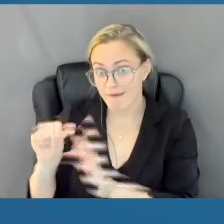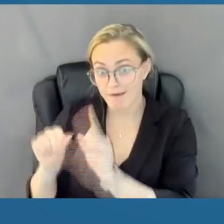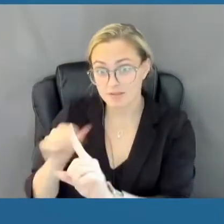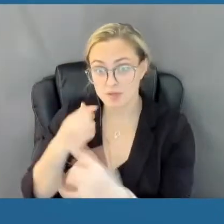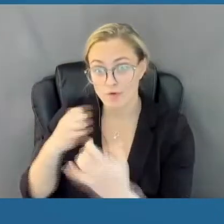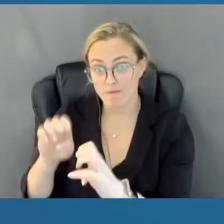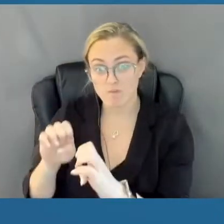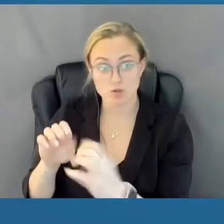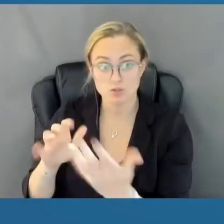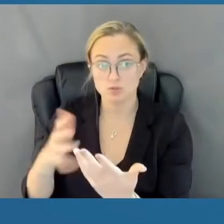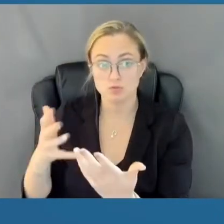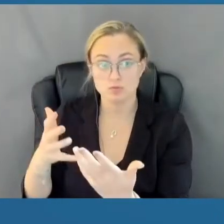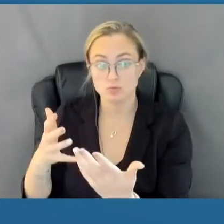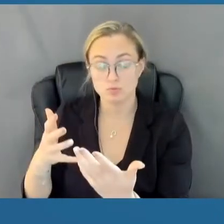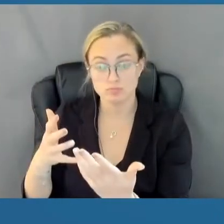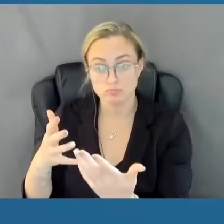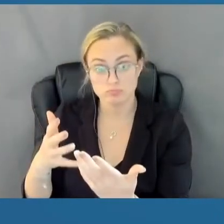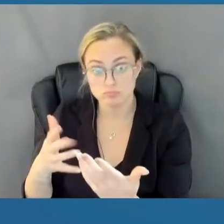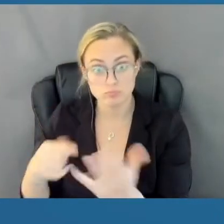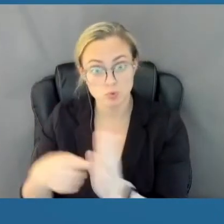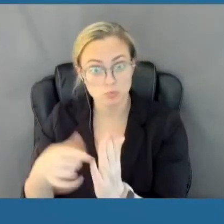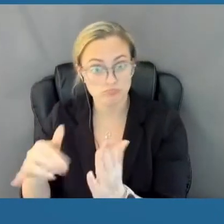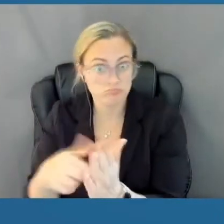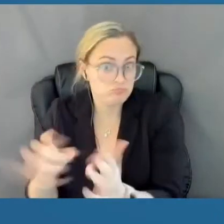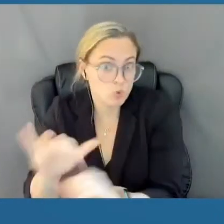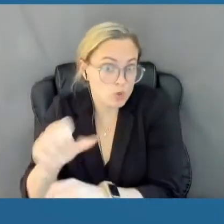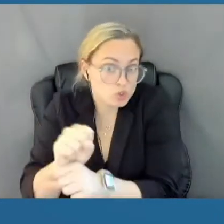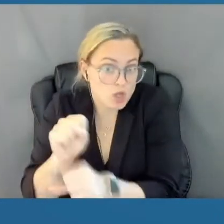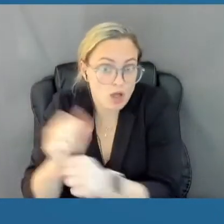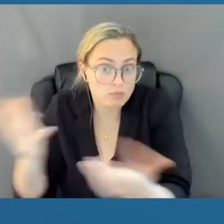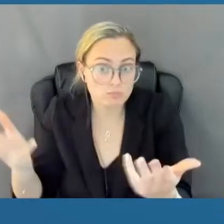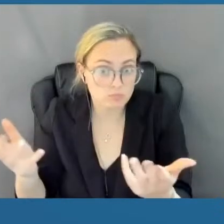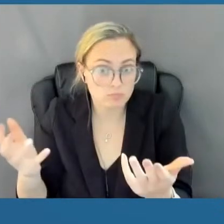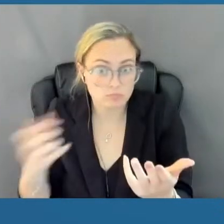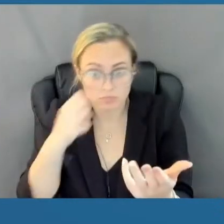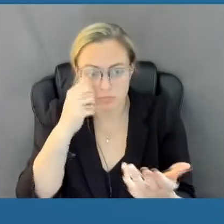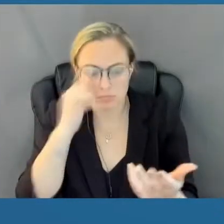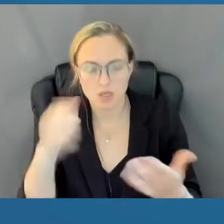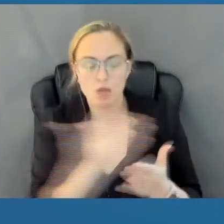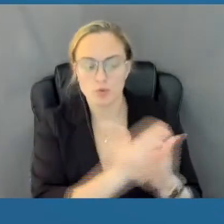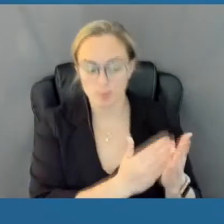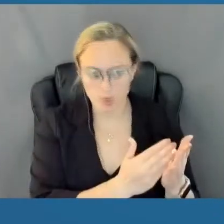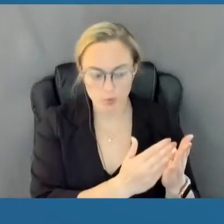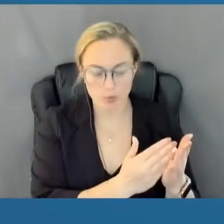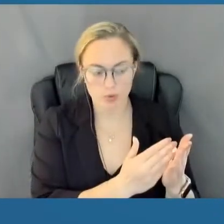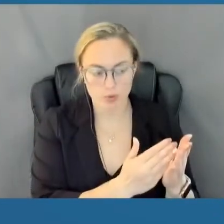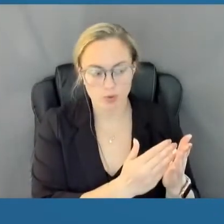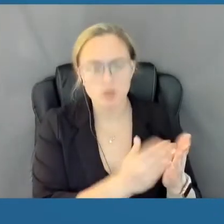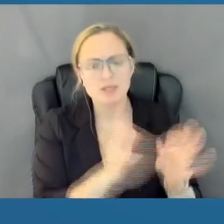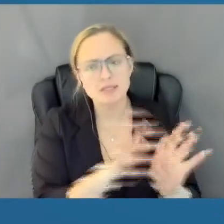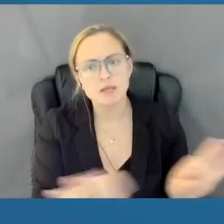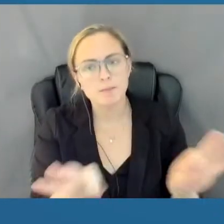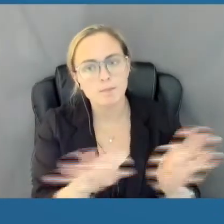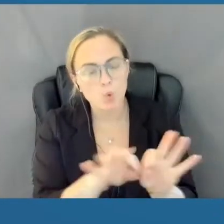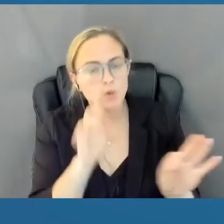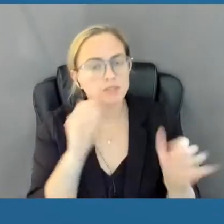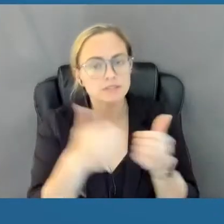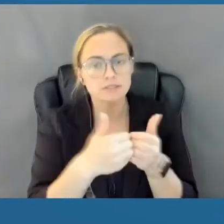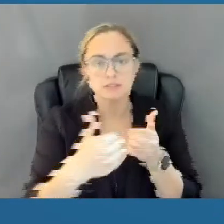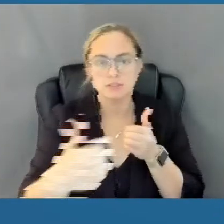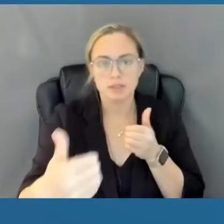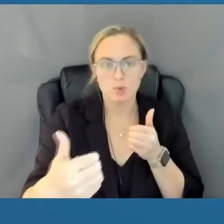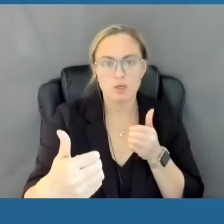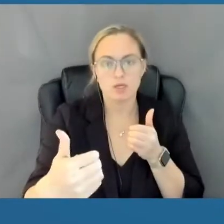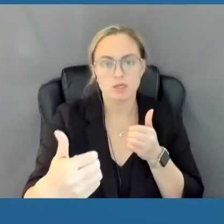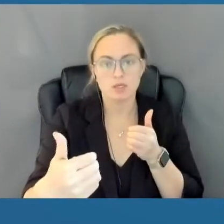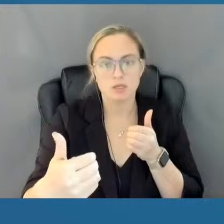to exercise due diligence. The other piece is the importance of separating